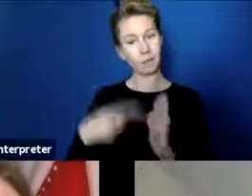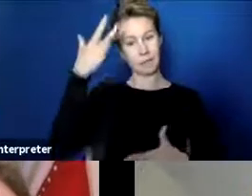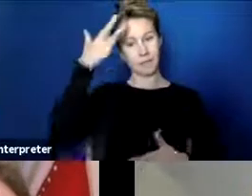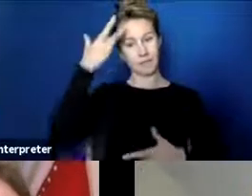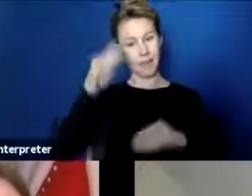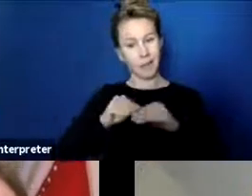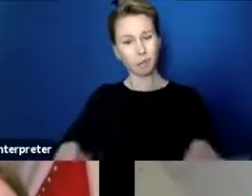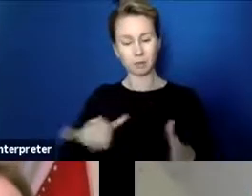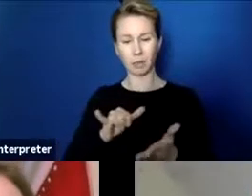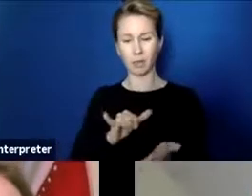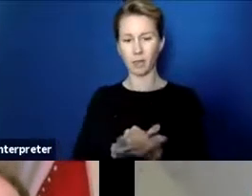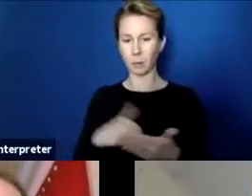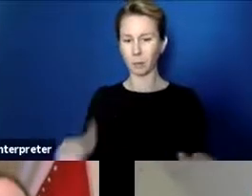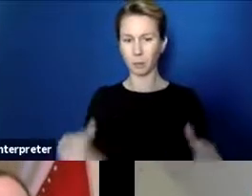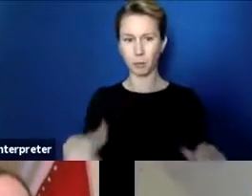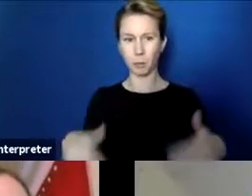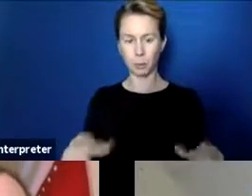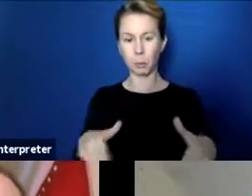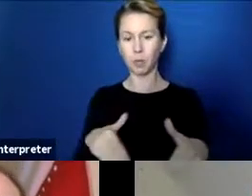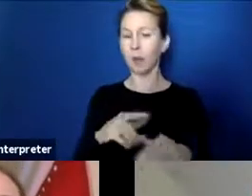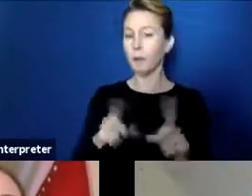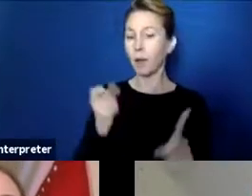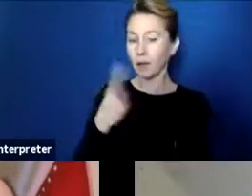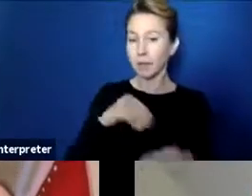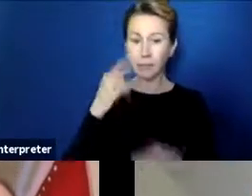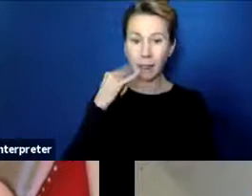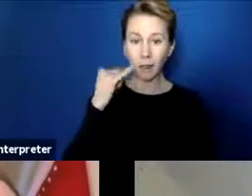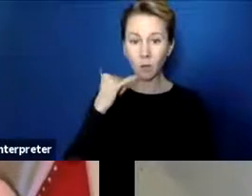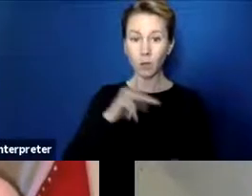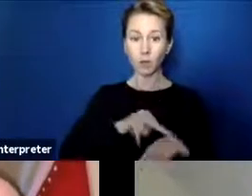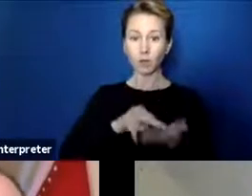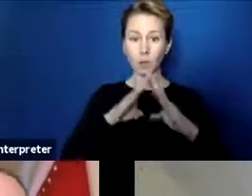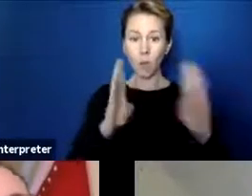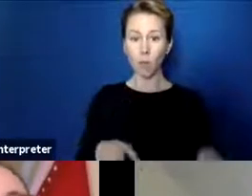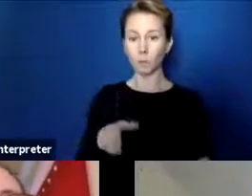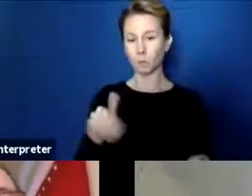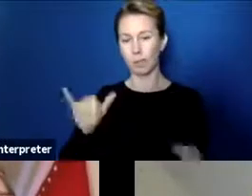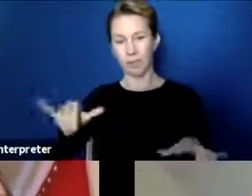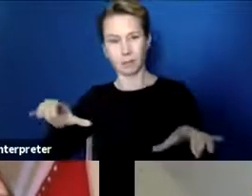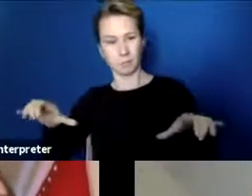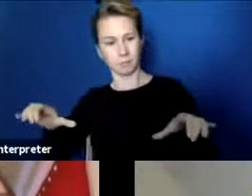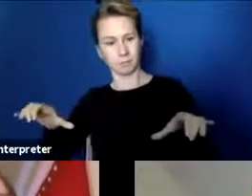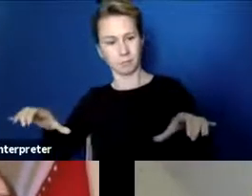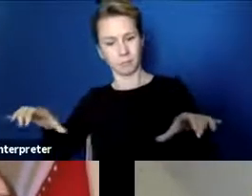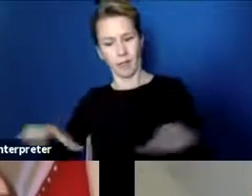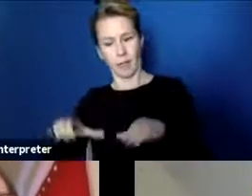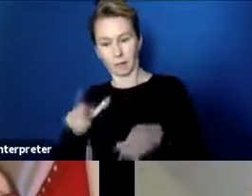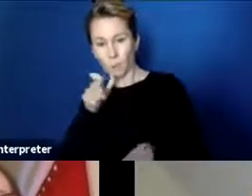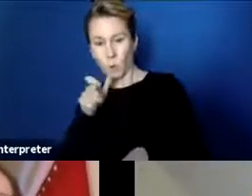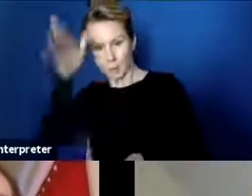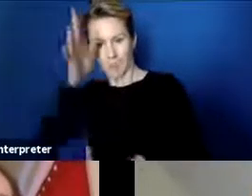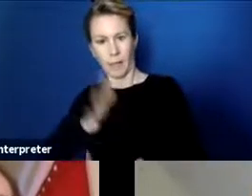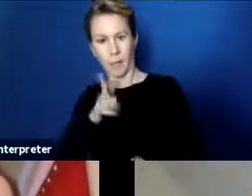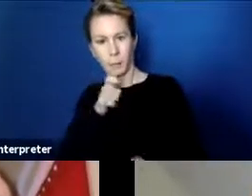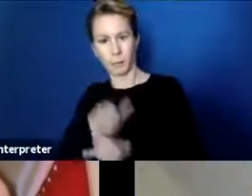poignant. So I want to bring up one of your quotes, Mike, from an interview you gave to CBS News. You said that while there's